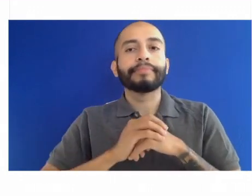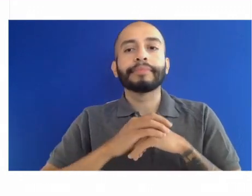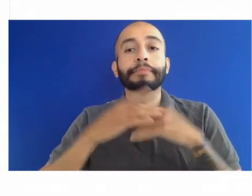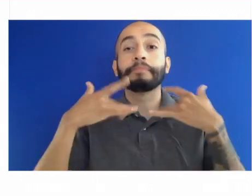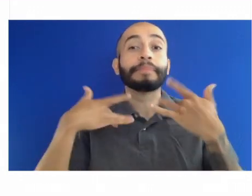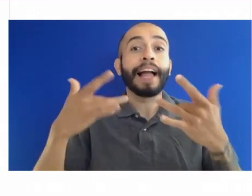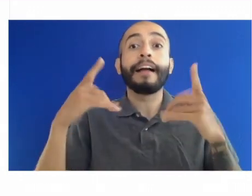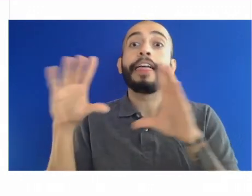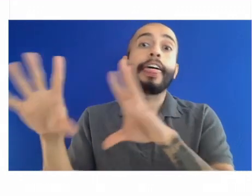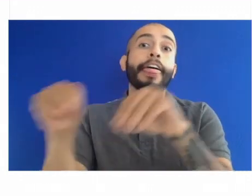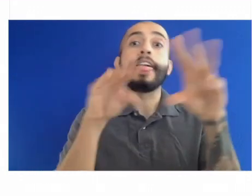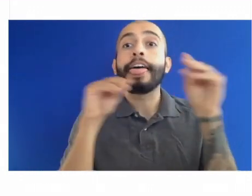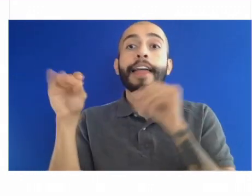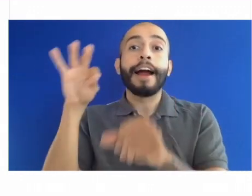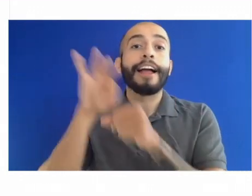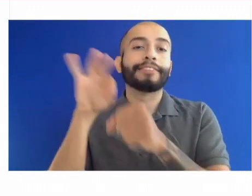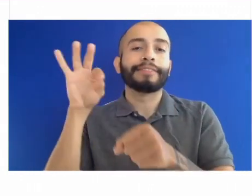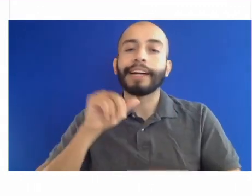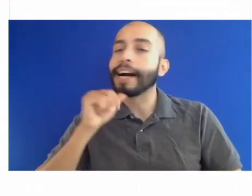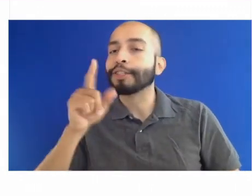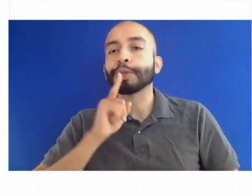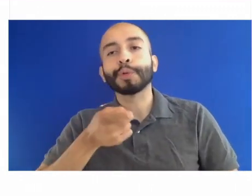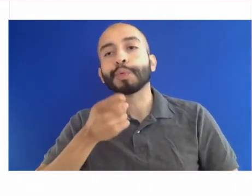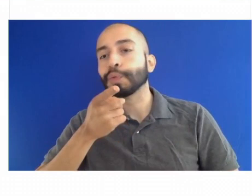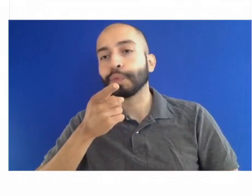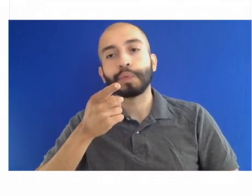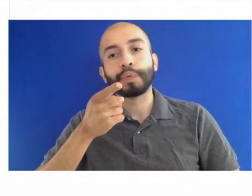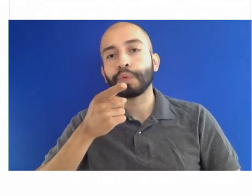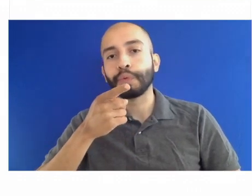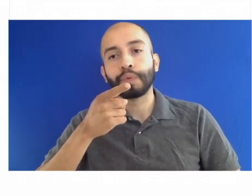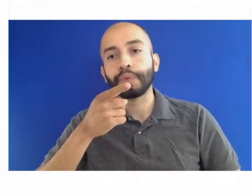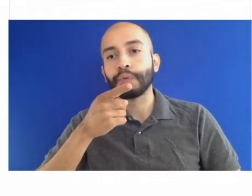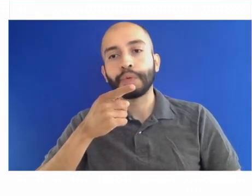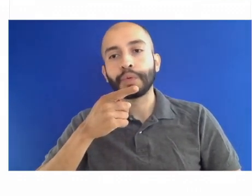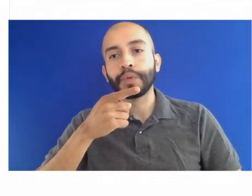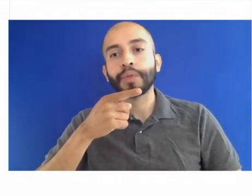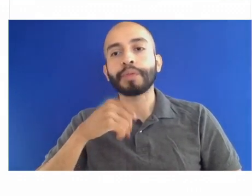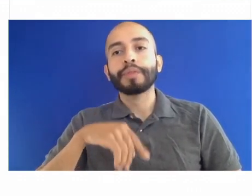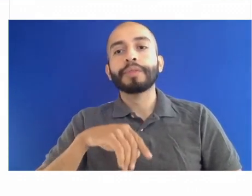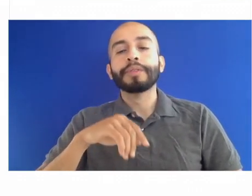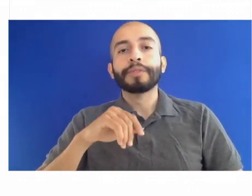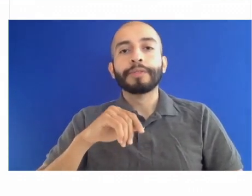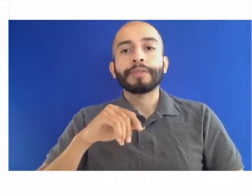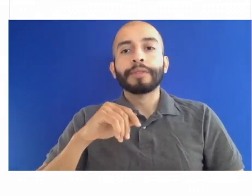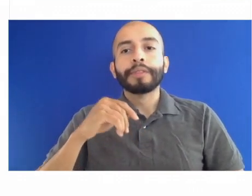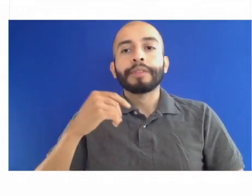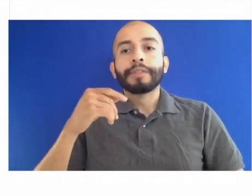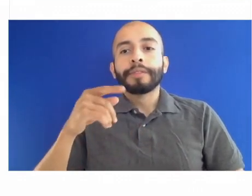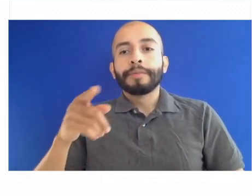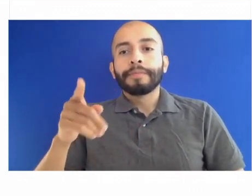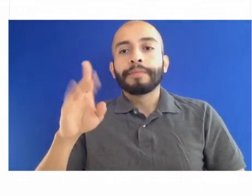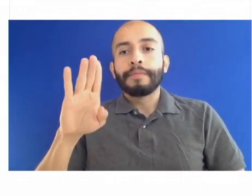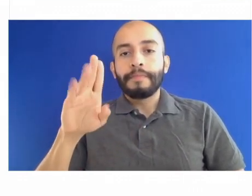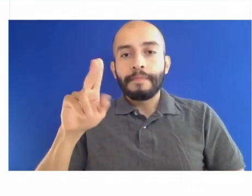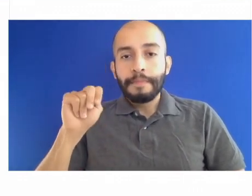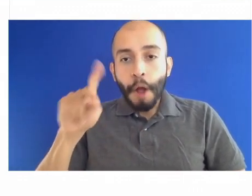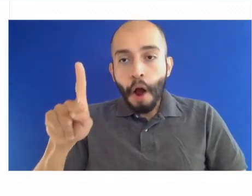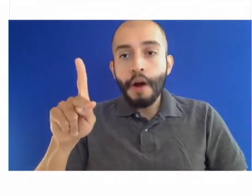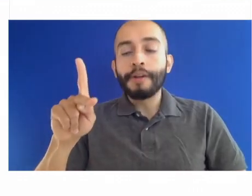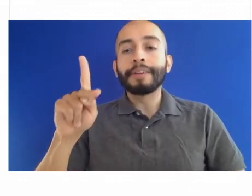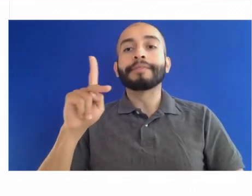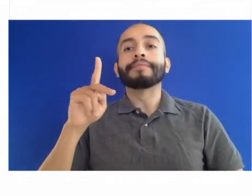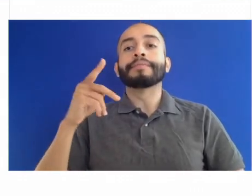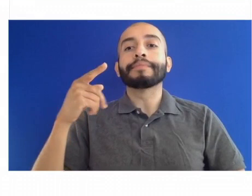debunk. Or do both. It's not that debunking is bad. But I also agree completely with Dr. Osterholm